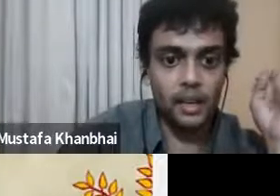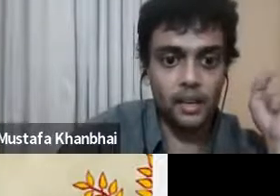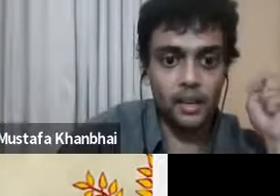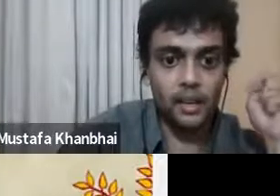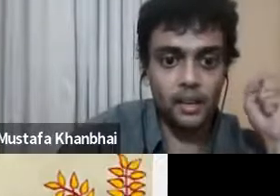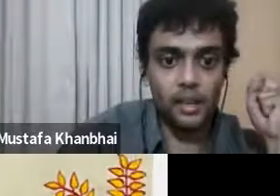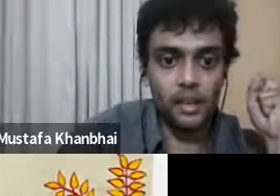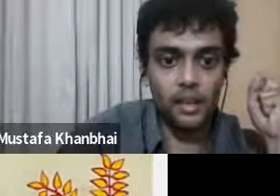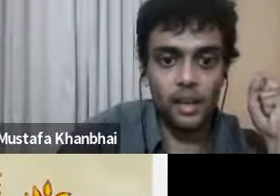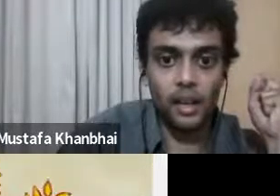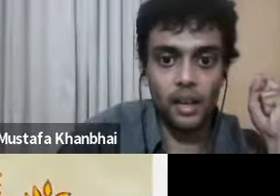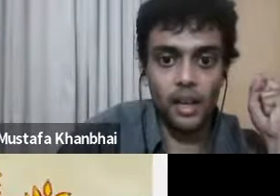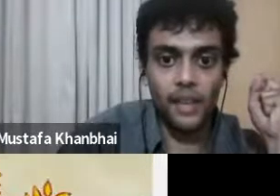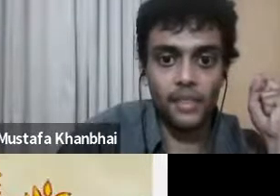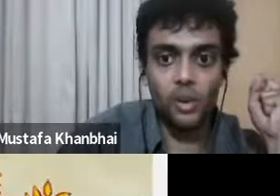she made later.